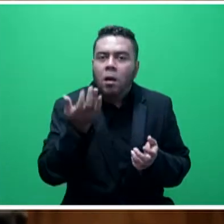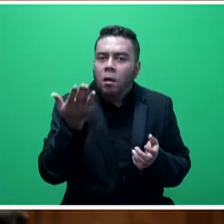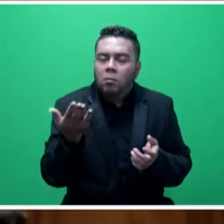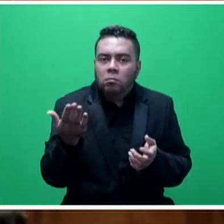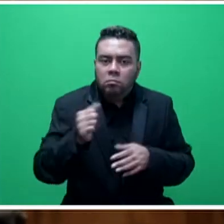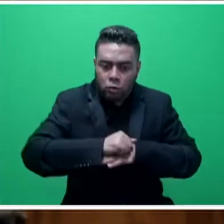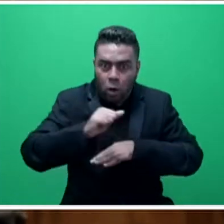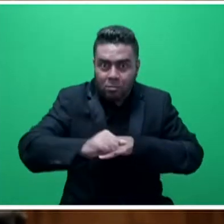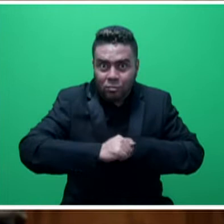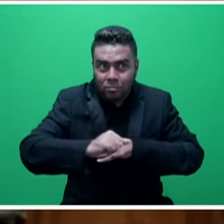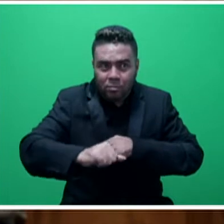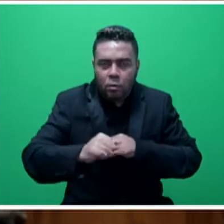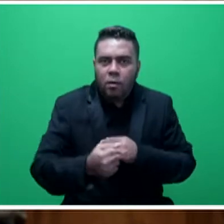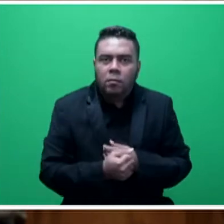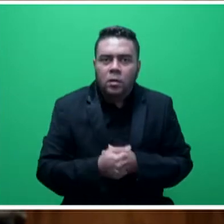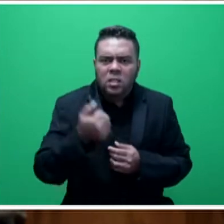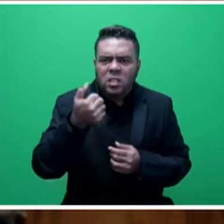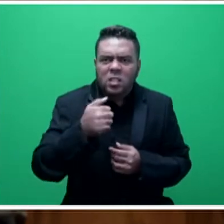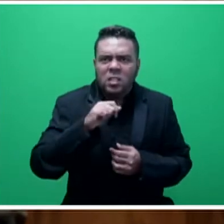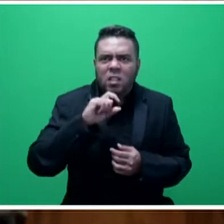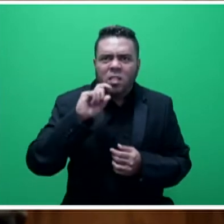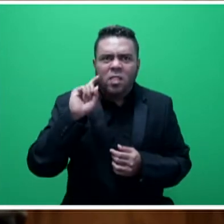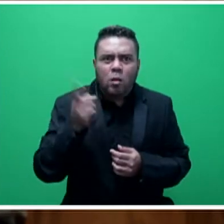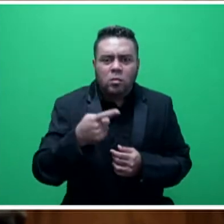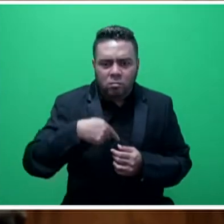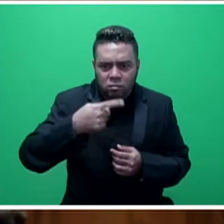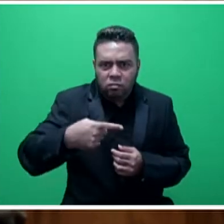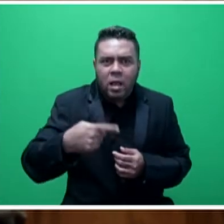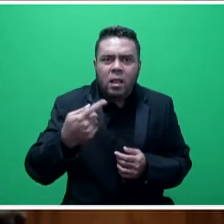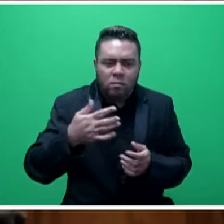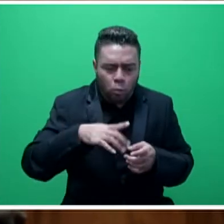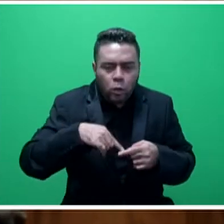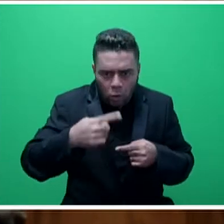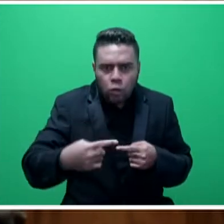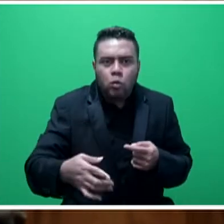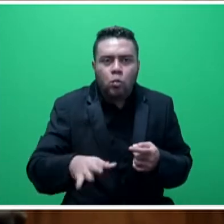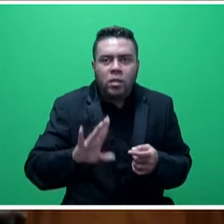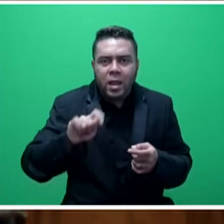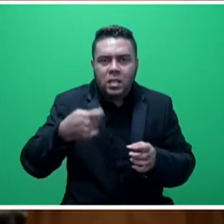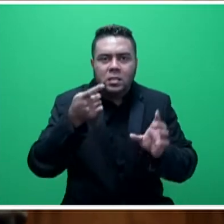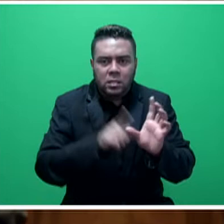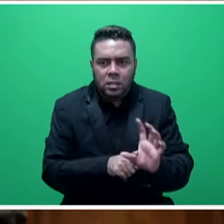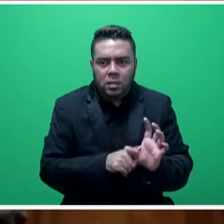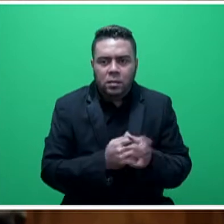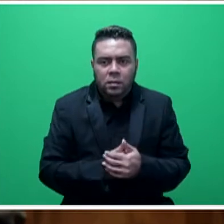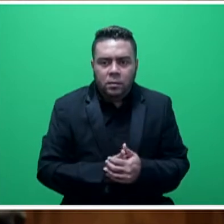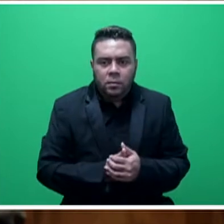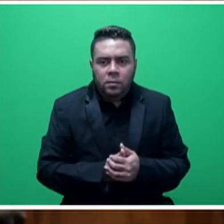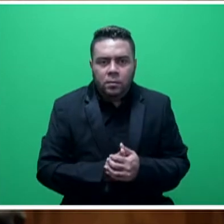16,611 active students, and of course this initiative will continue in the next financial year as we've been given a